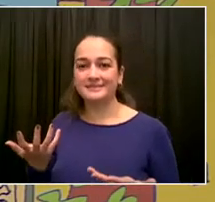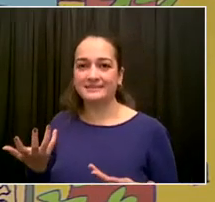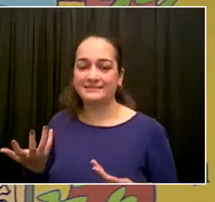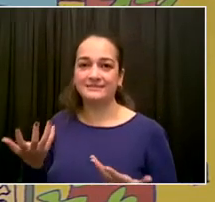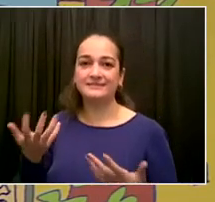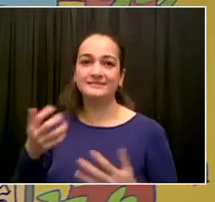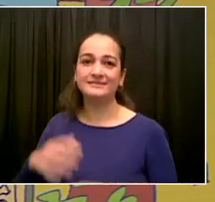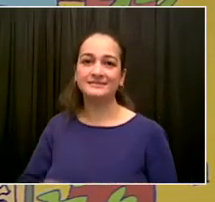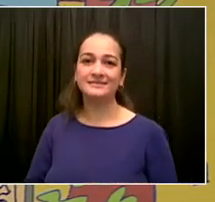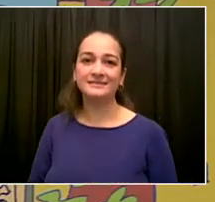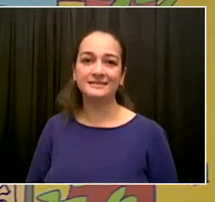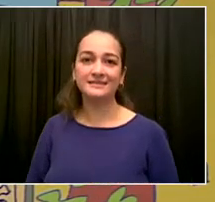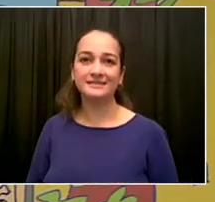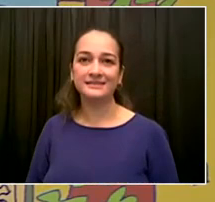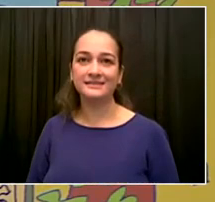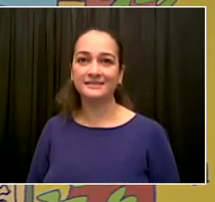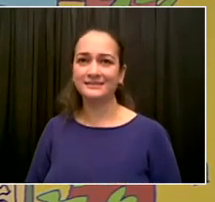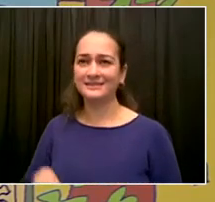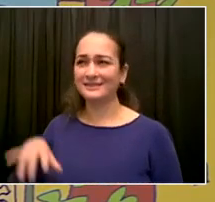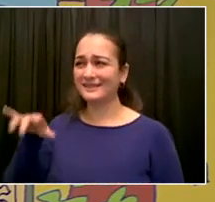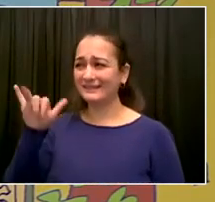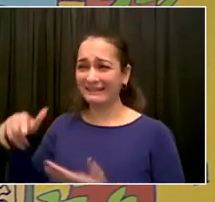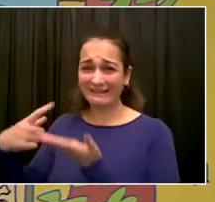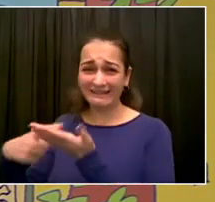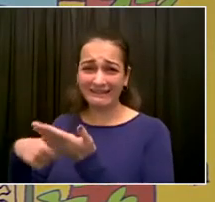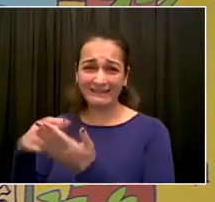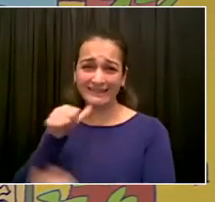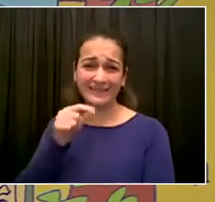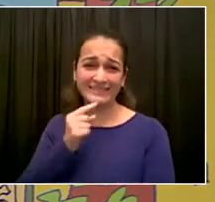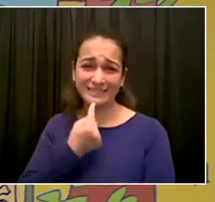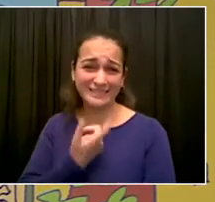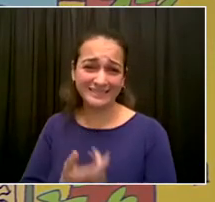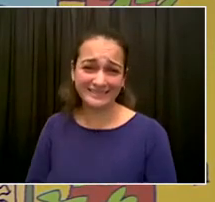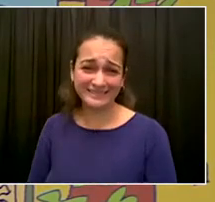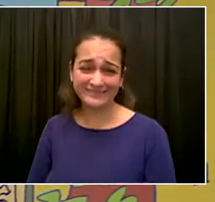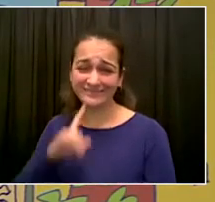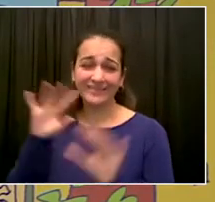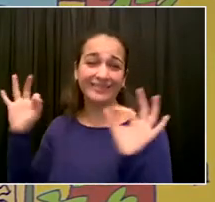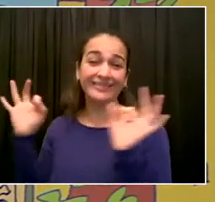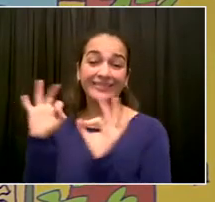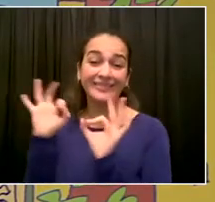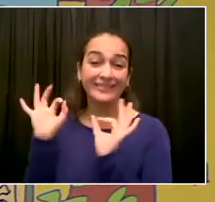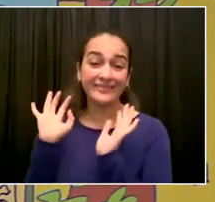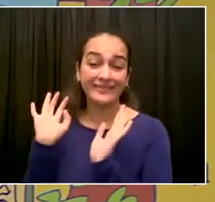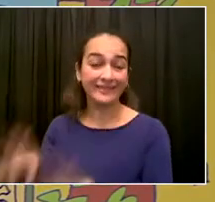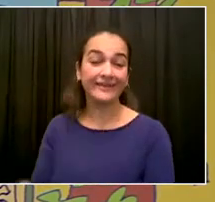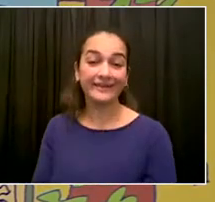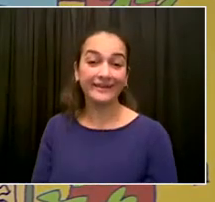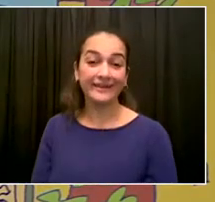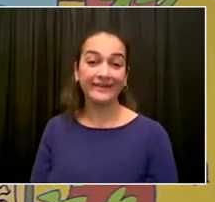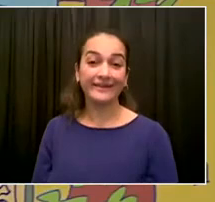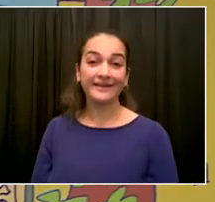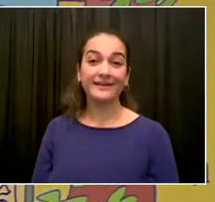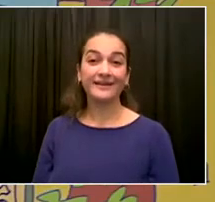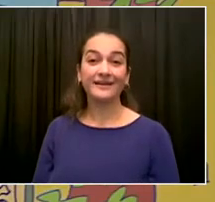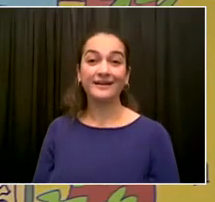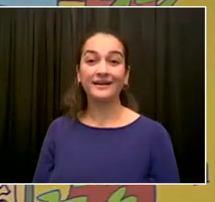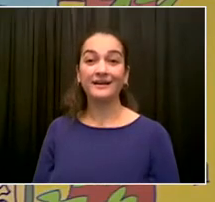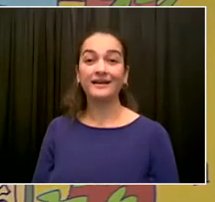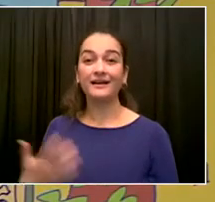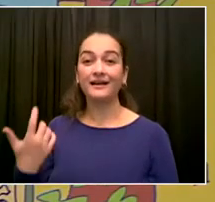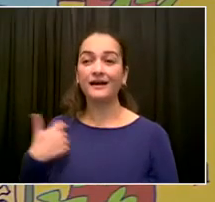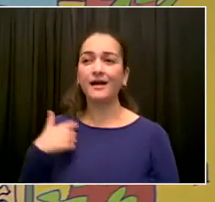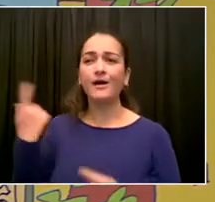this format or the Brian Lehrer show in WNYC or being out in communities, I'm talking to people all the time about what they care about and what we're